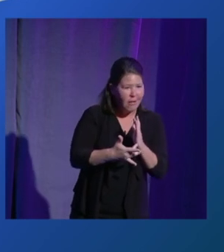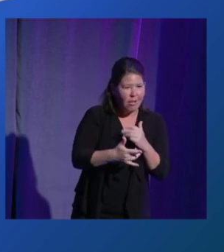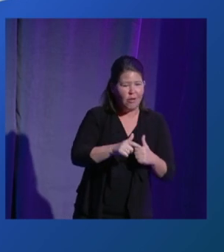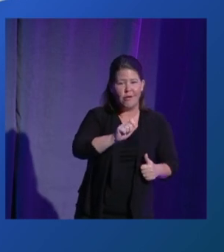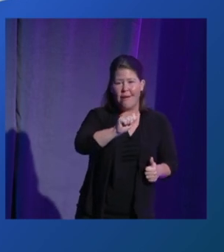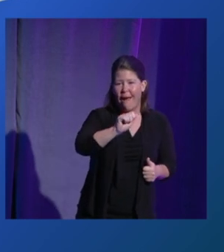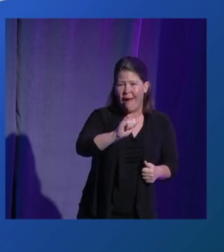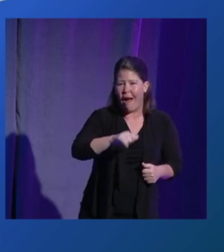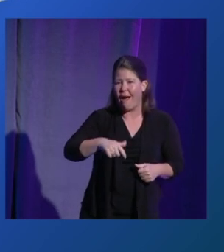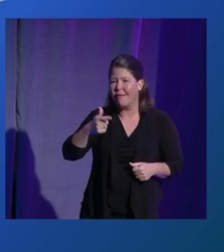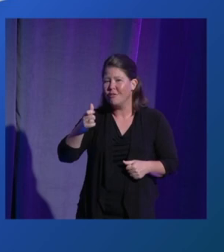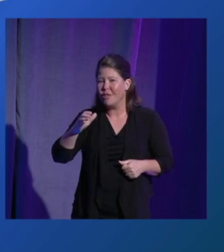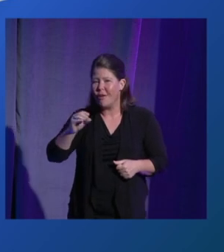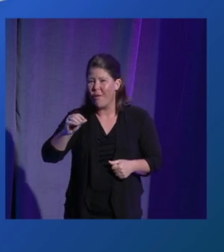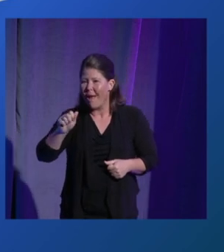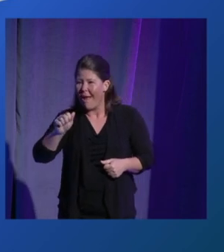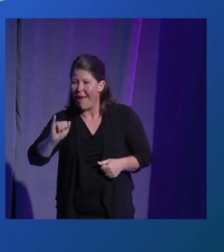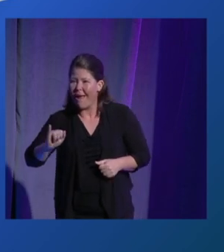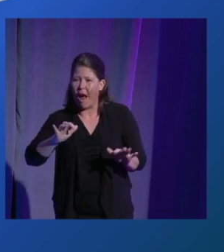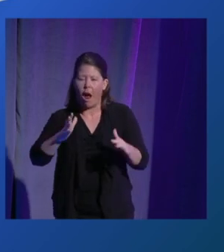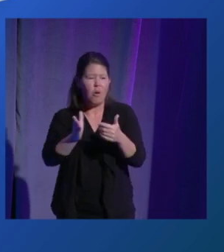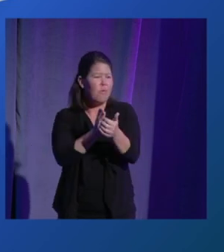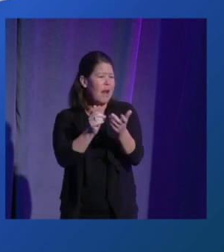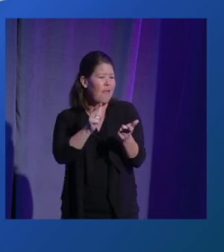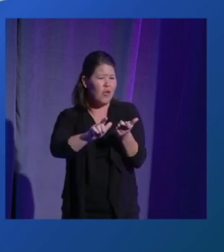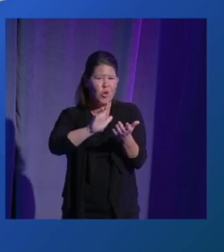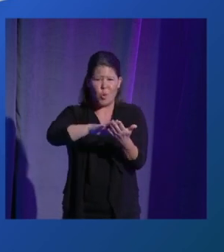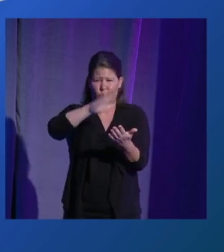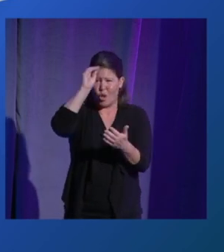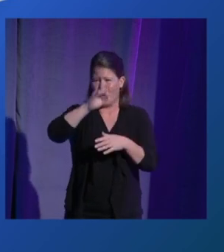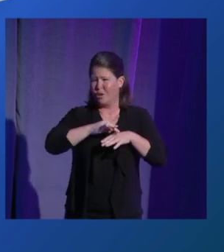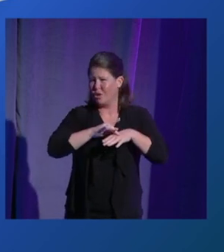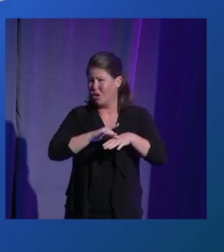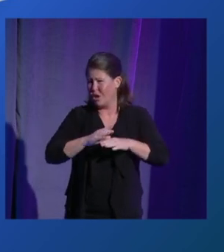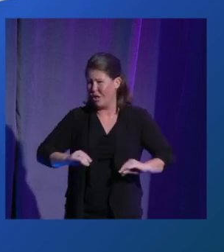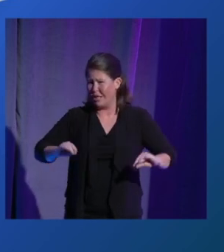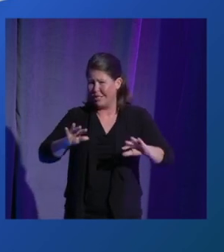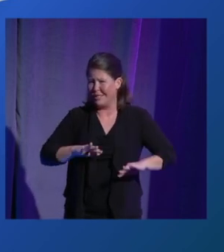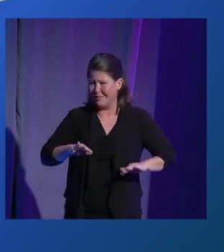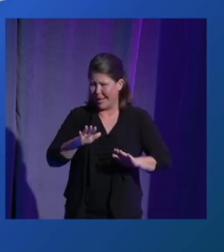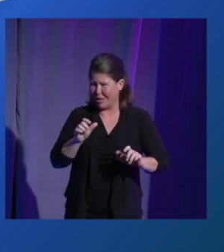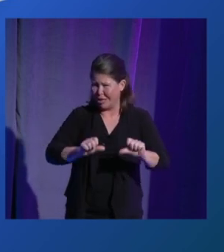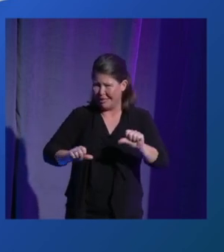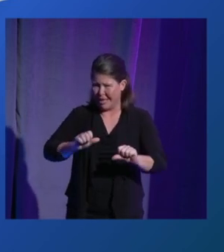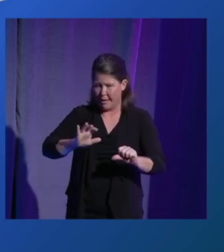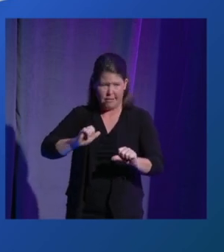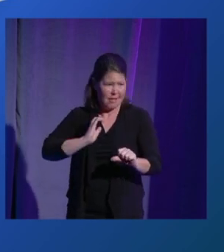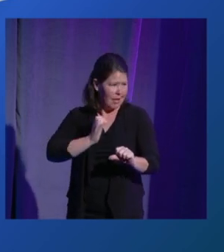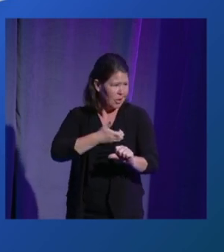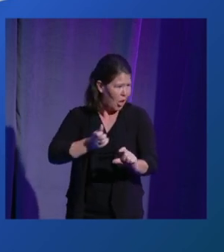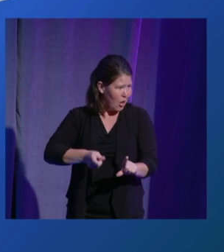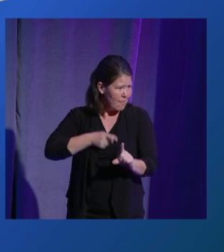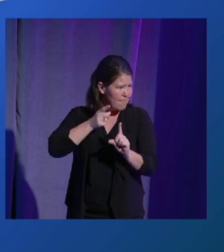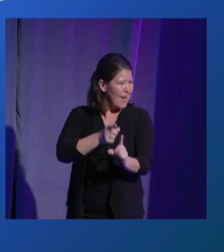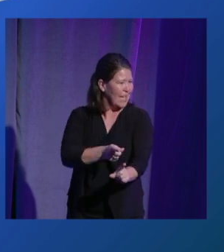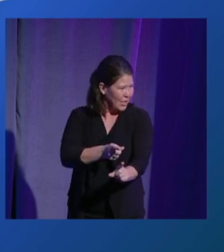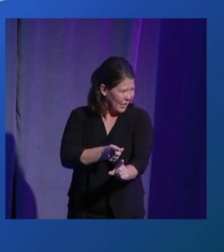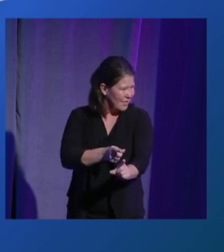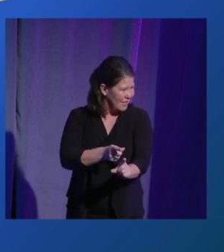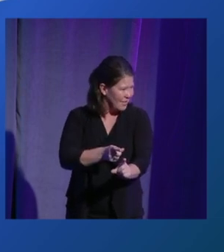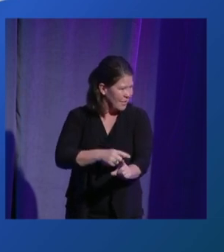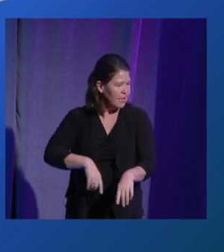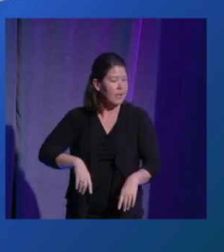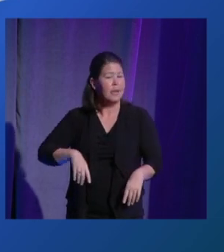whatever you learn at geospatial science it has solve a problem you have to have a mission and and digital